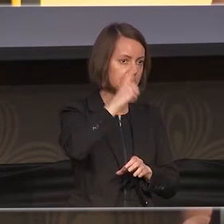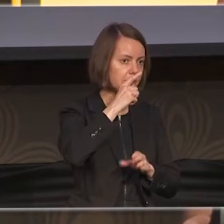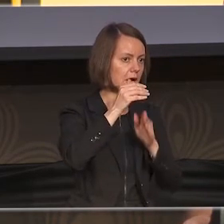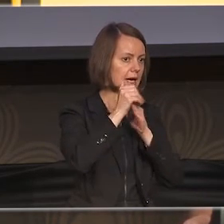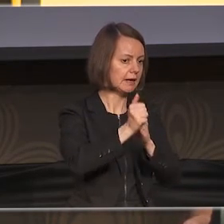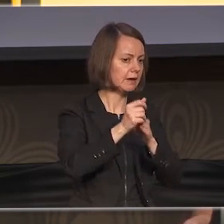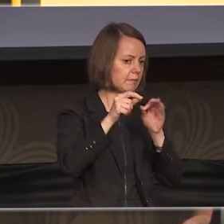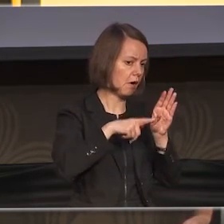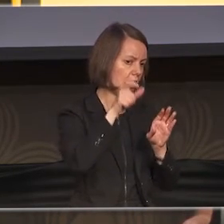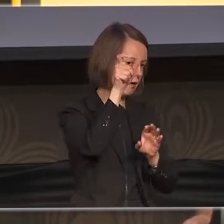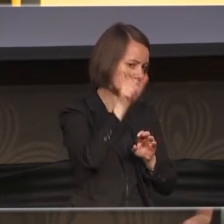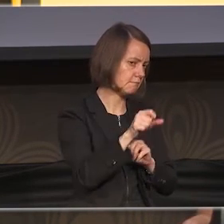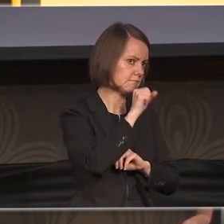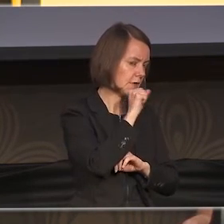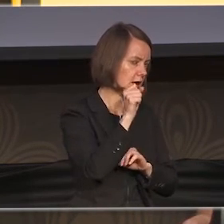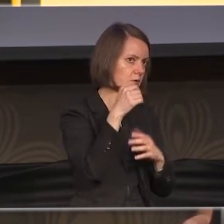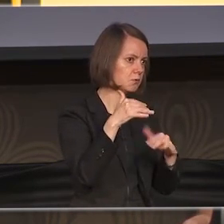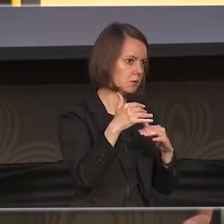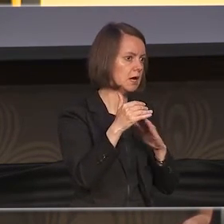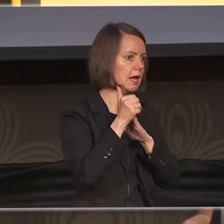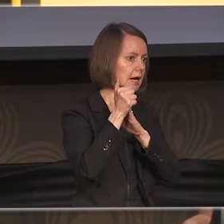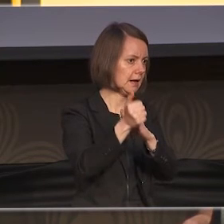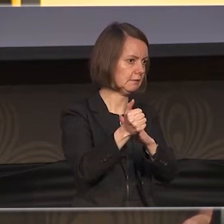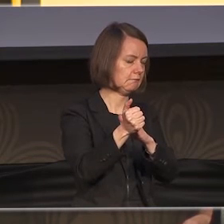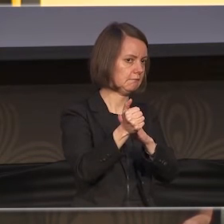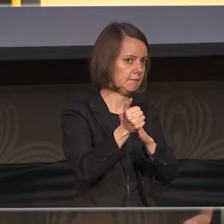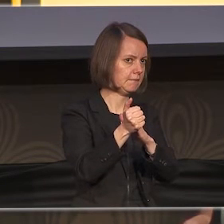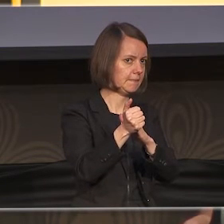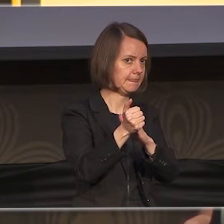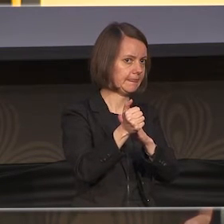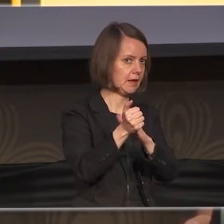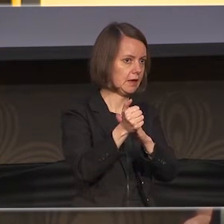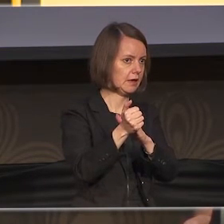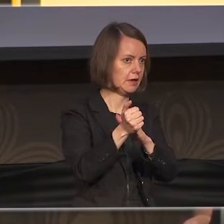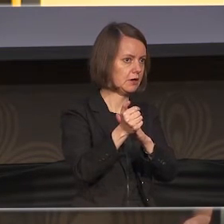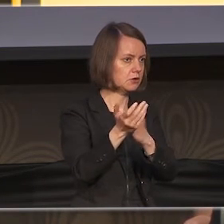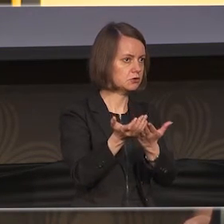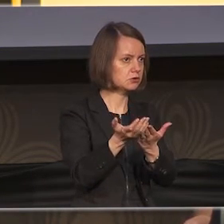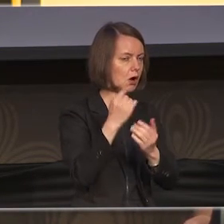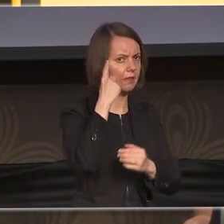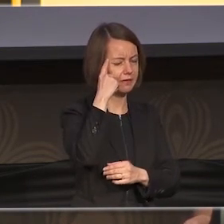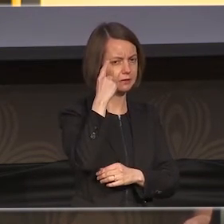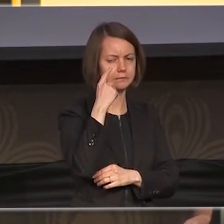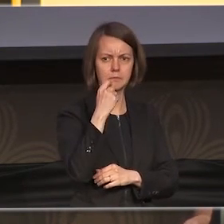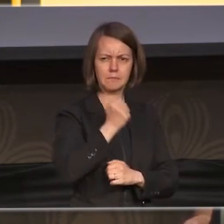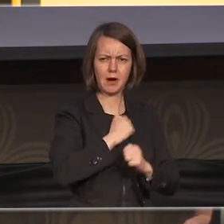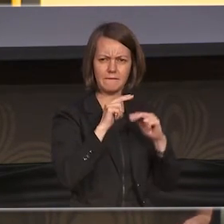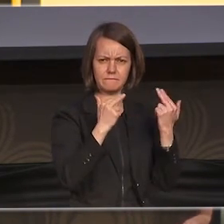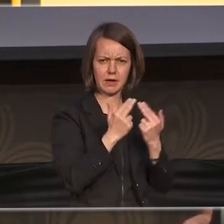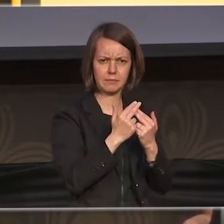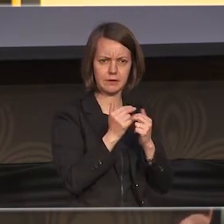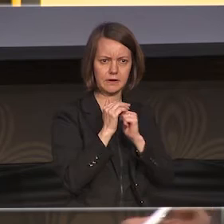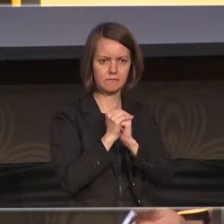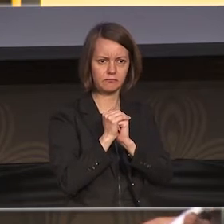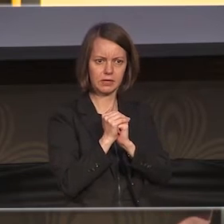Lingardi. And with that in mind, I keep asking myself how many of my extended family, how many of my friends, my